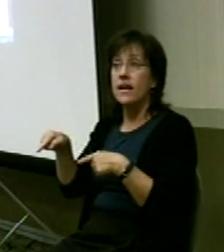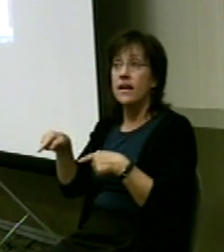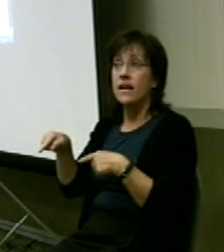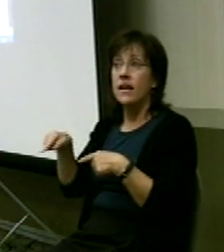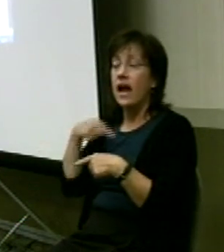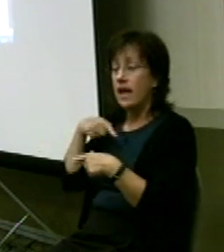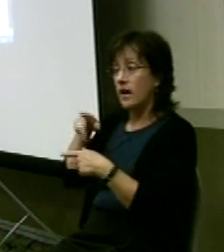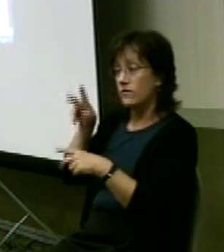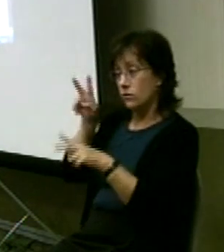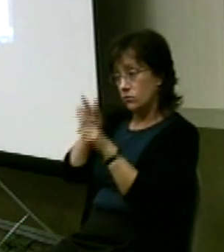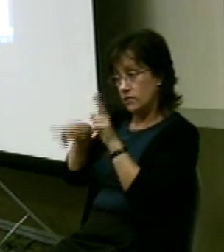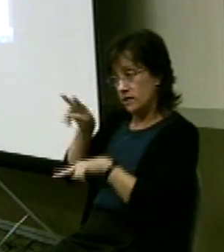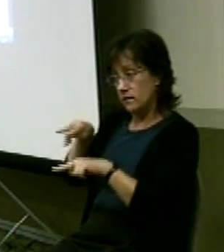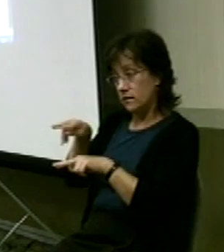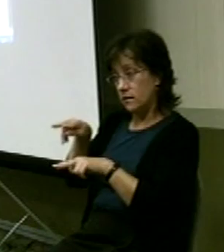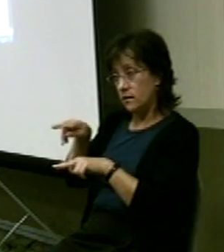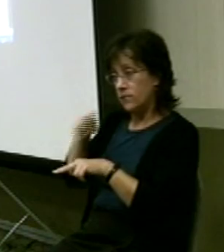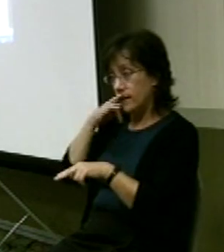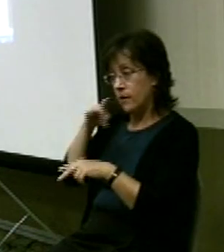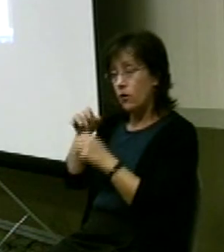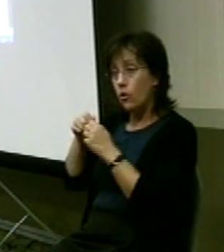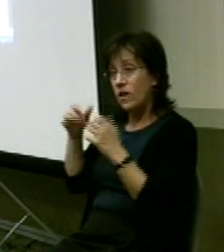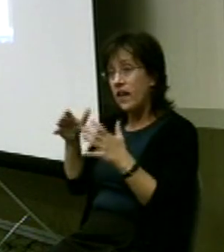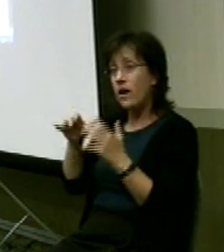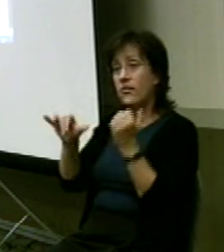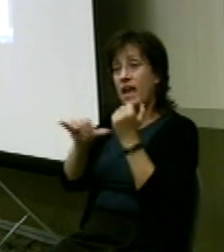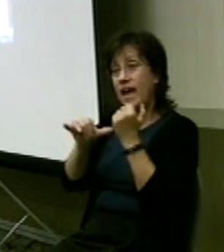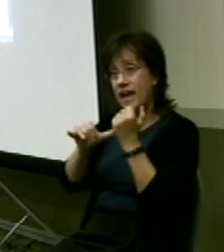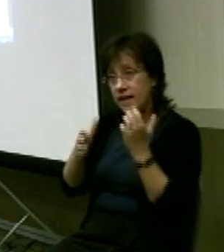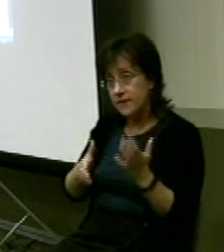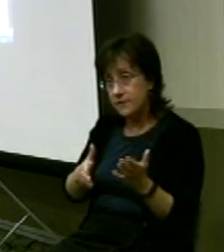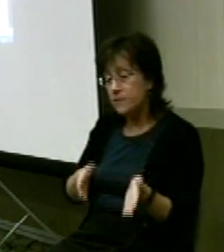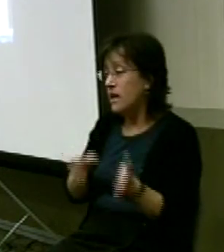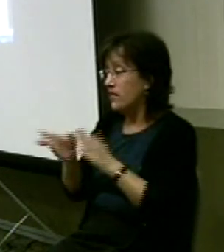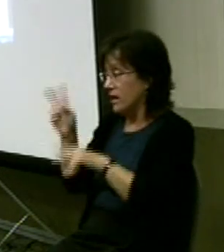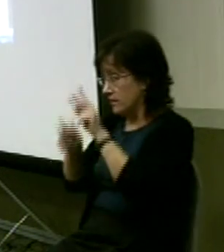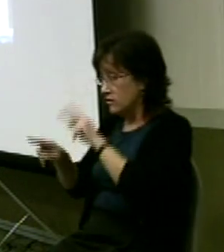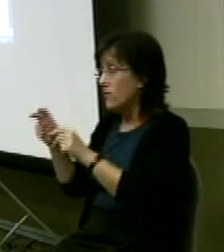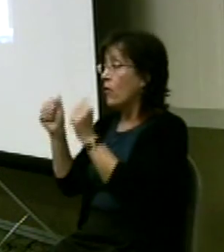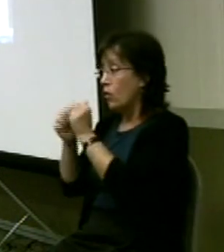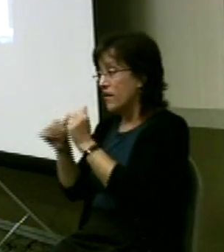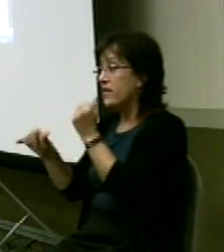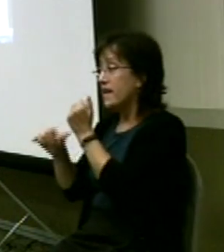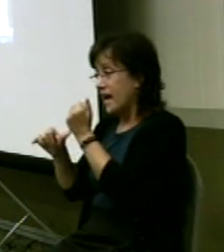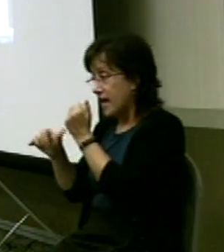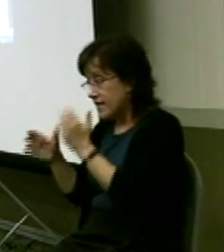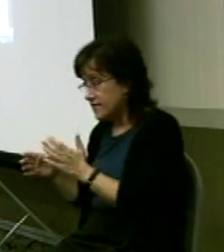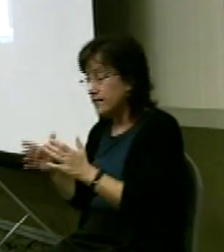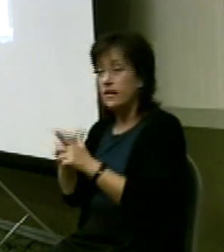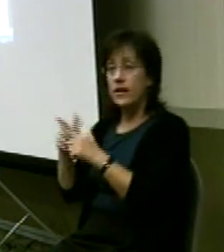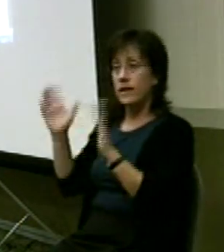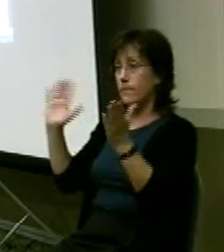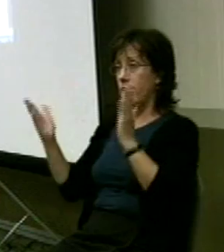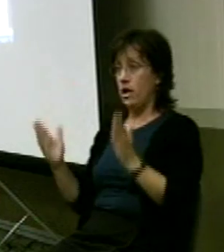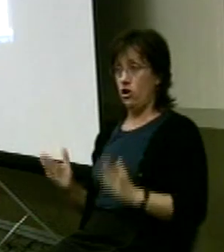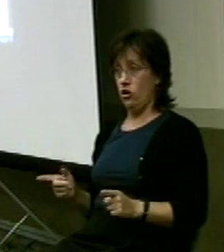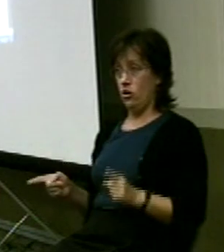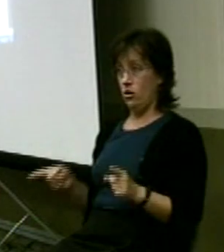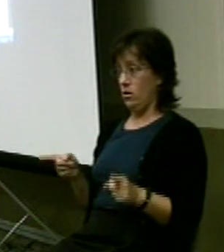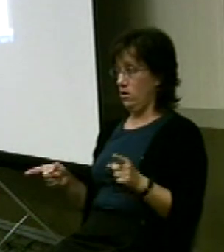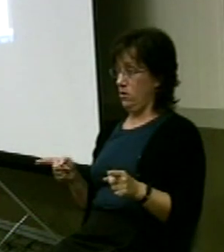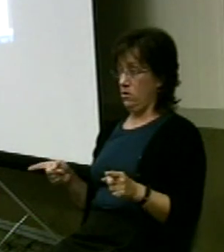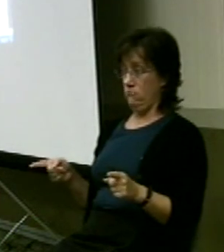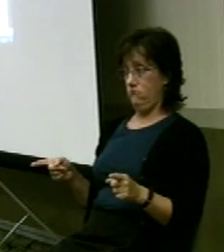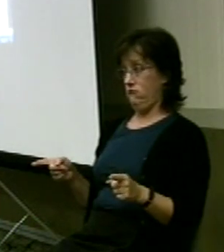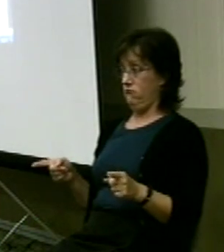you're going to actually have to take data on the kid without that aid, and then take data with the kid with the aid and compare the two and